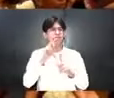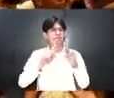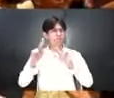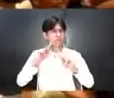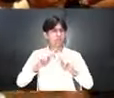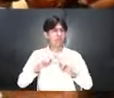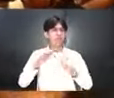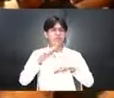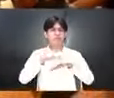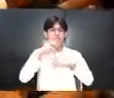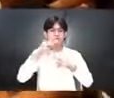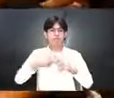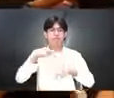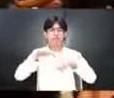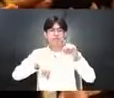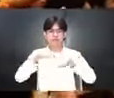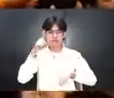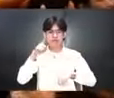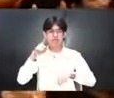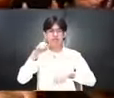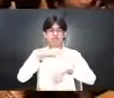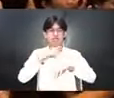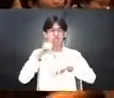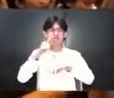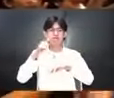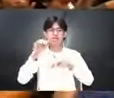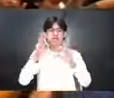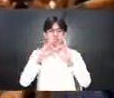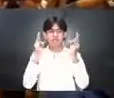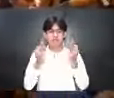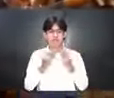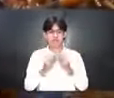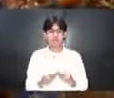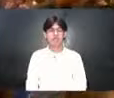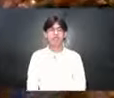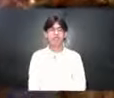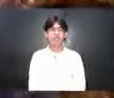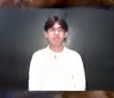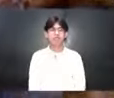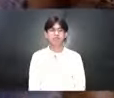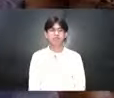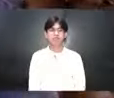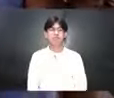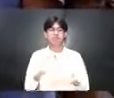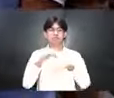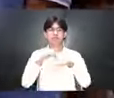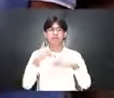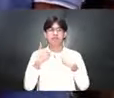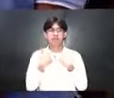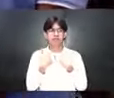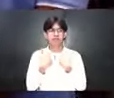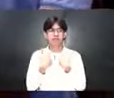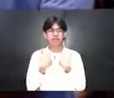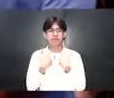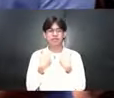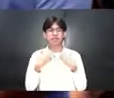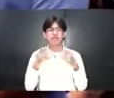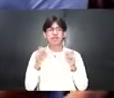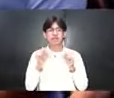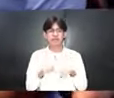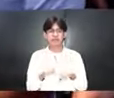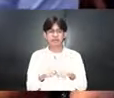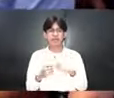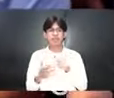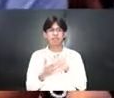friends, whom they can call family. And they have been into a place where they can finally call